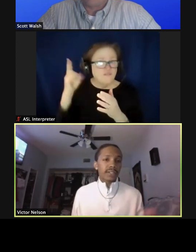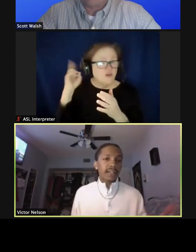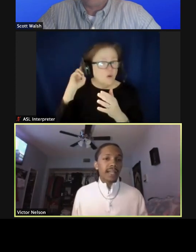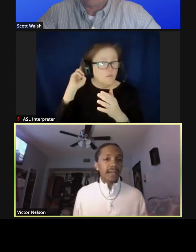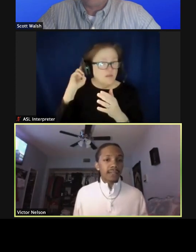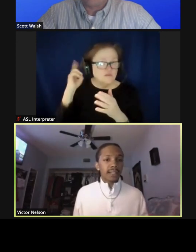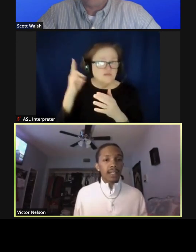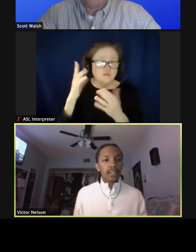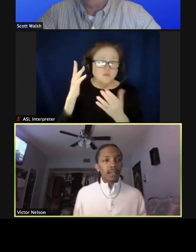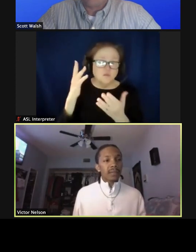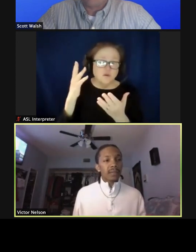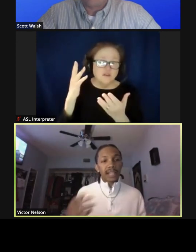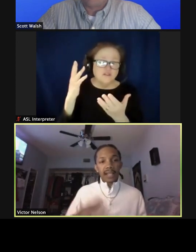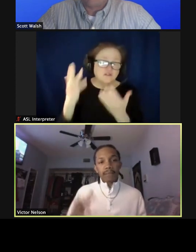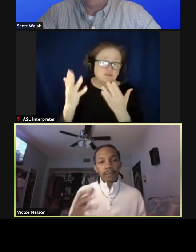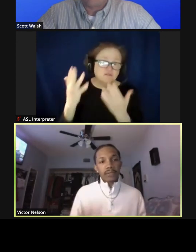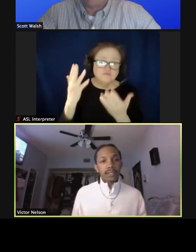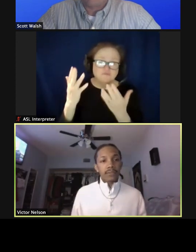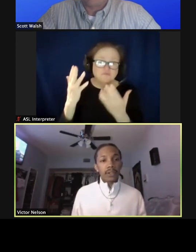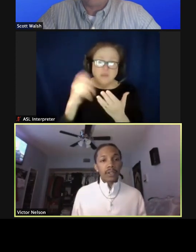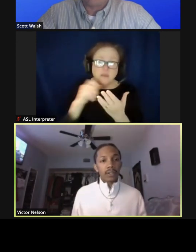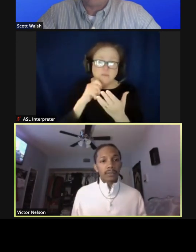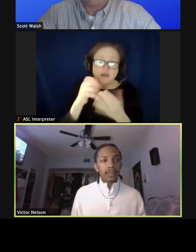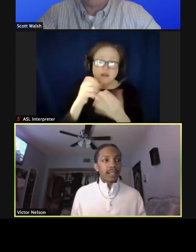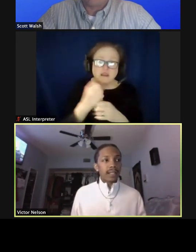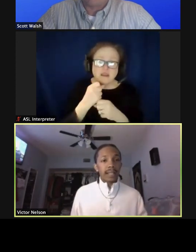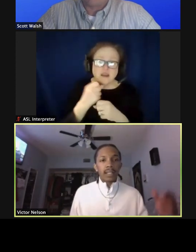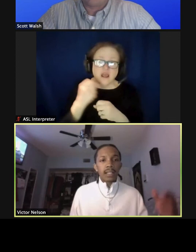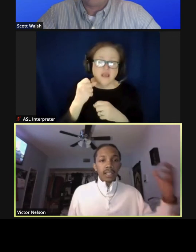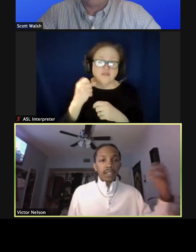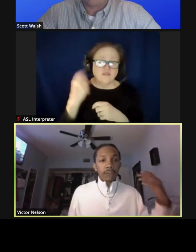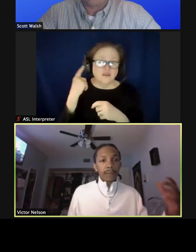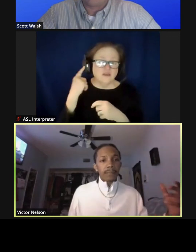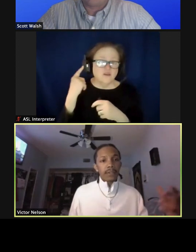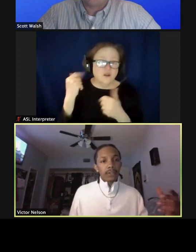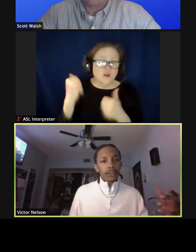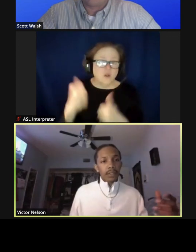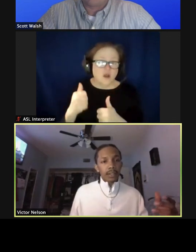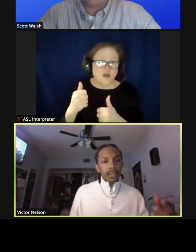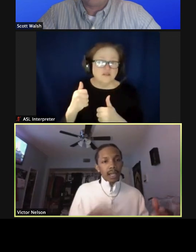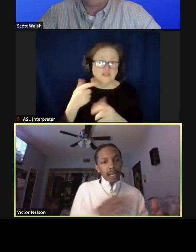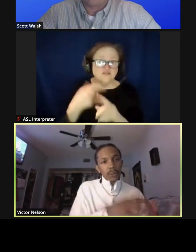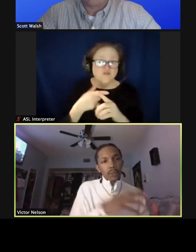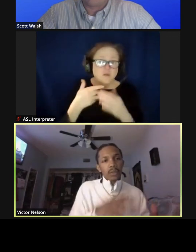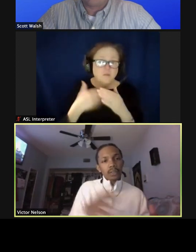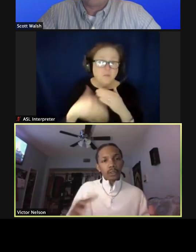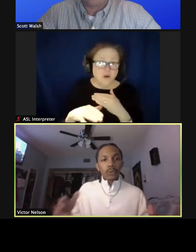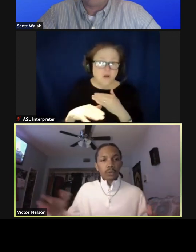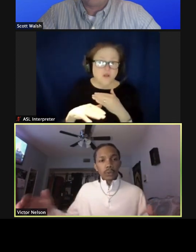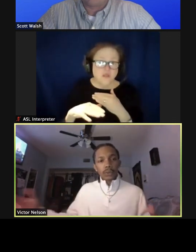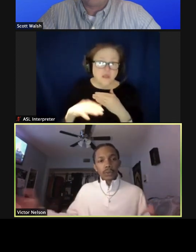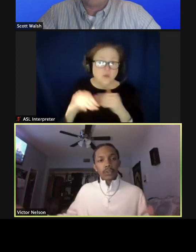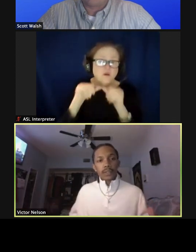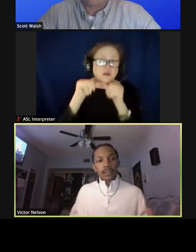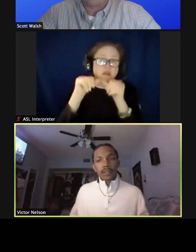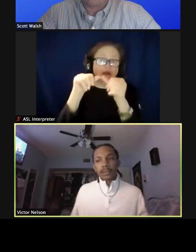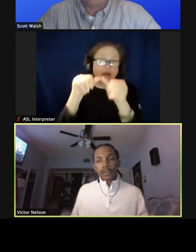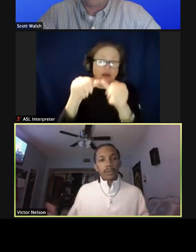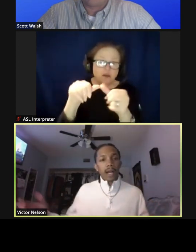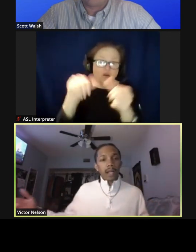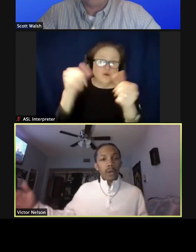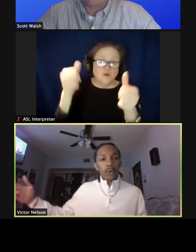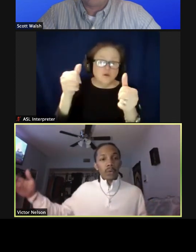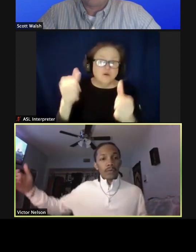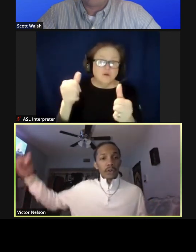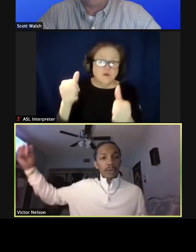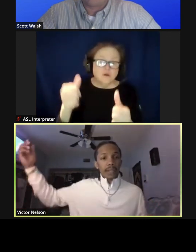necessarily have to get because I have progressive hearing loss, meaning that it's from birth and it will continue to decrease until